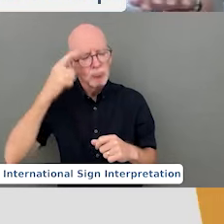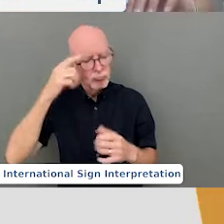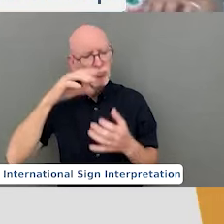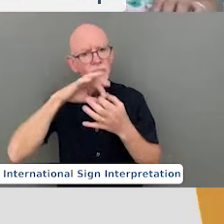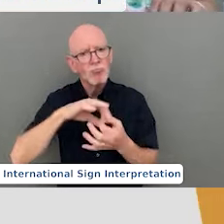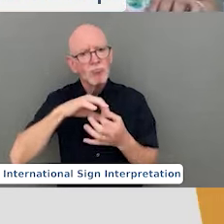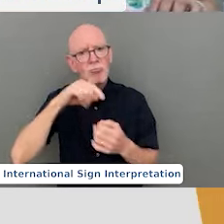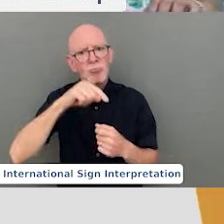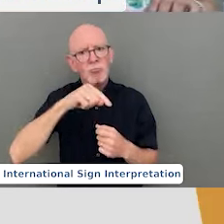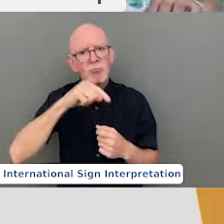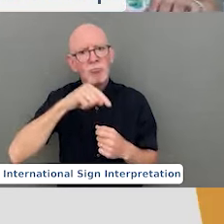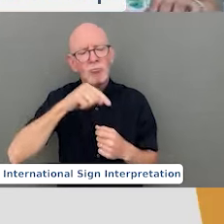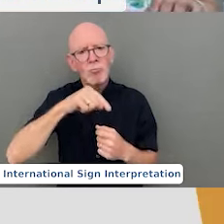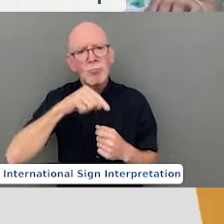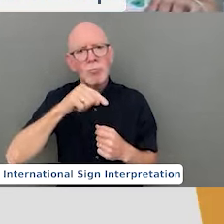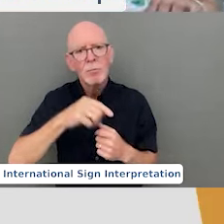We believe